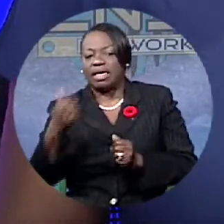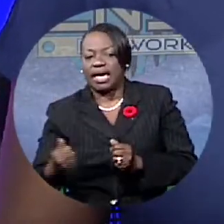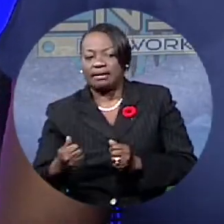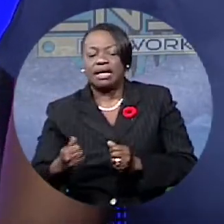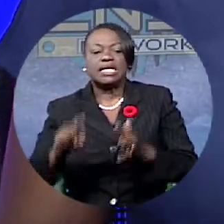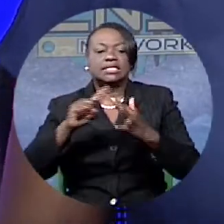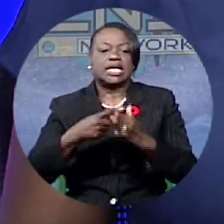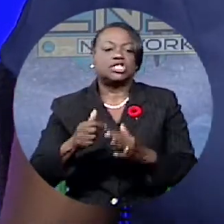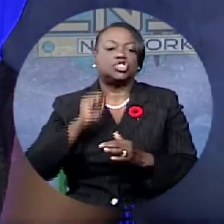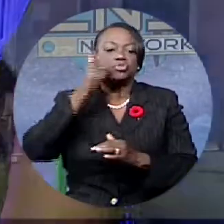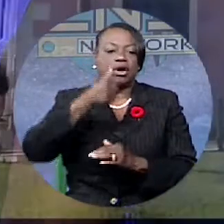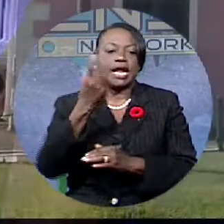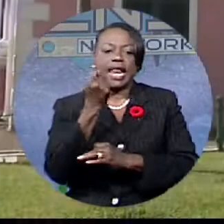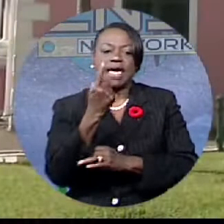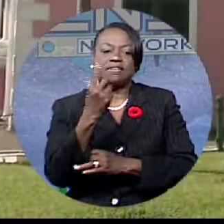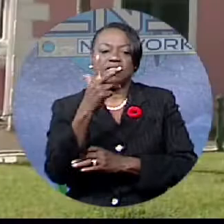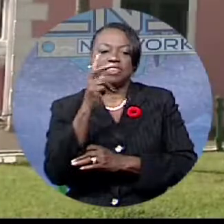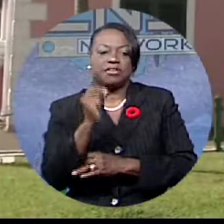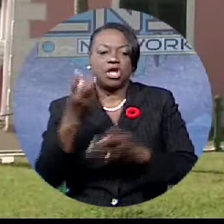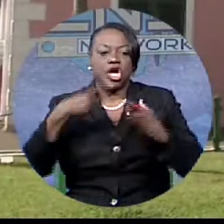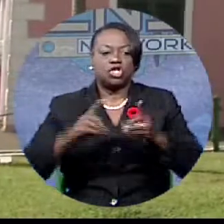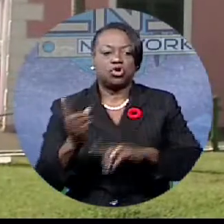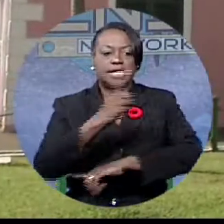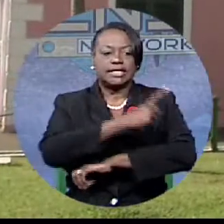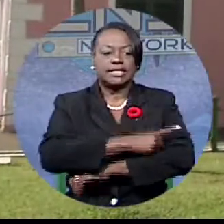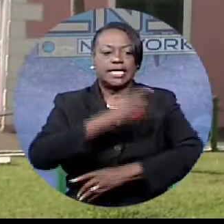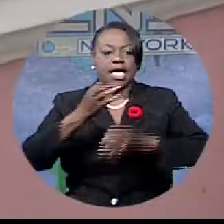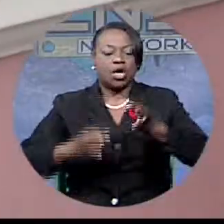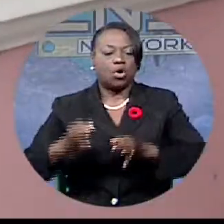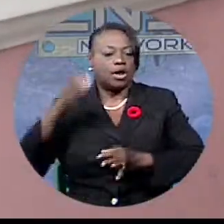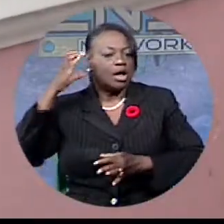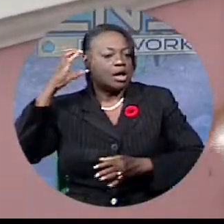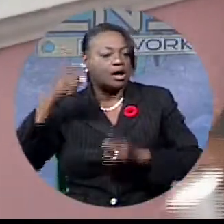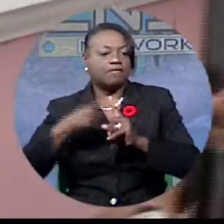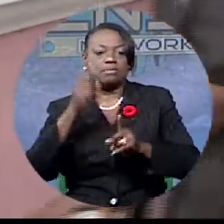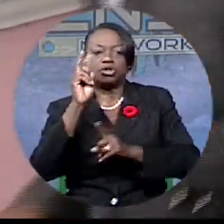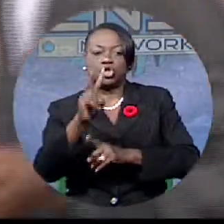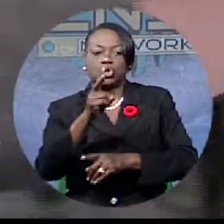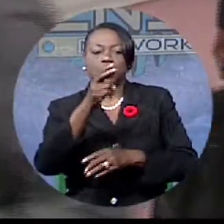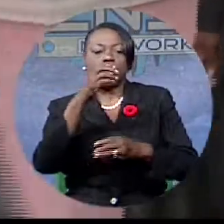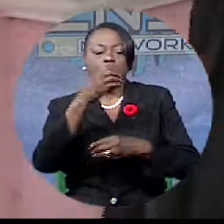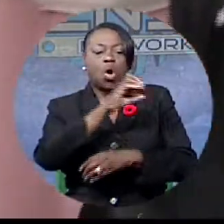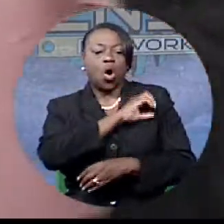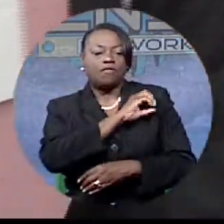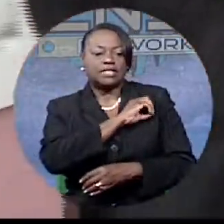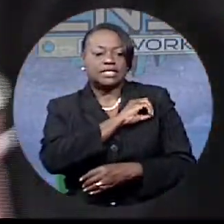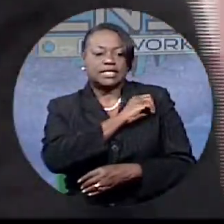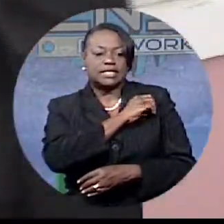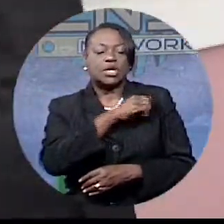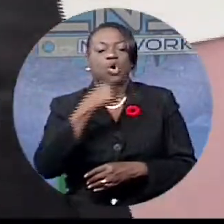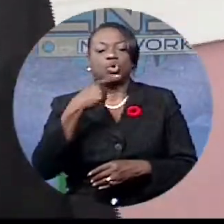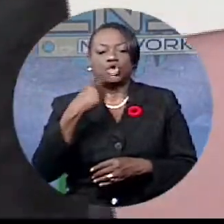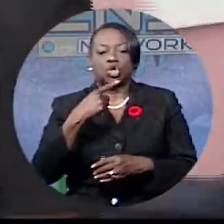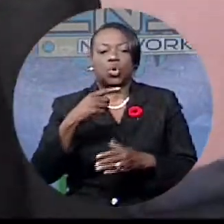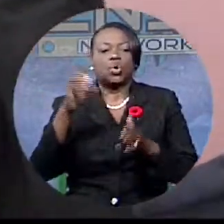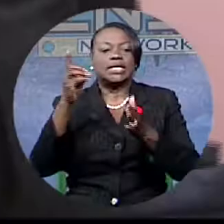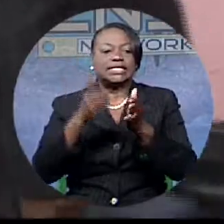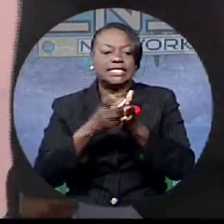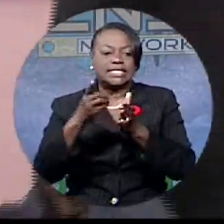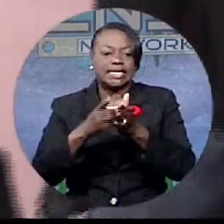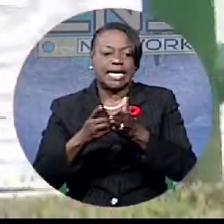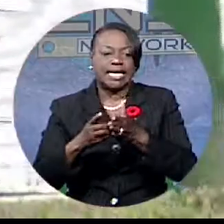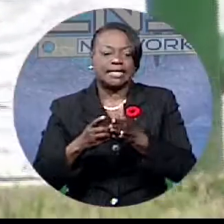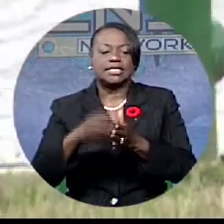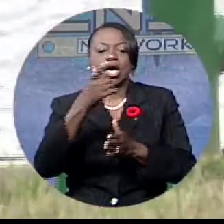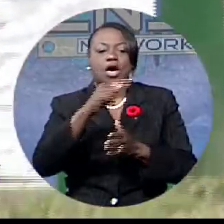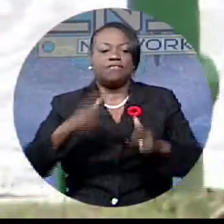tomorrow morning at 11:30. During today's proceedings, the court heard from two probation officers who revealed details about the lives of the three